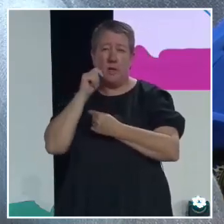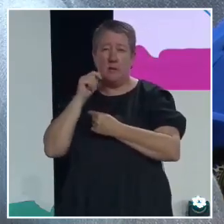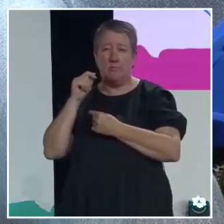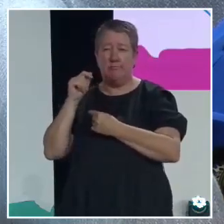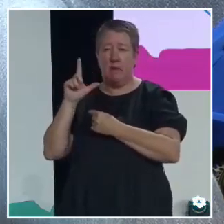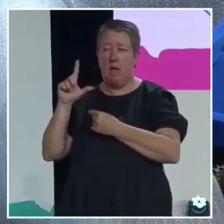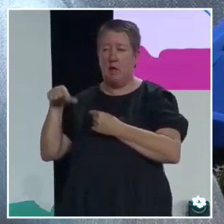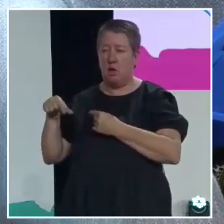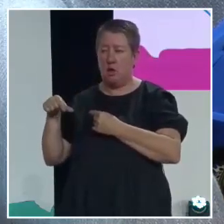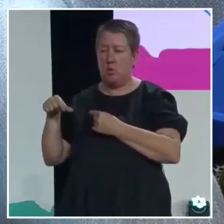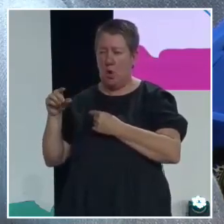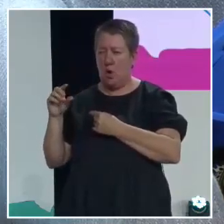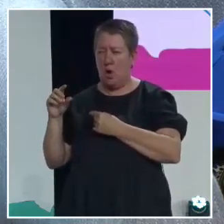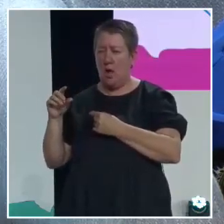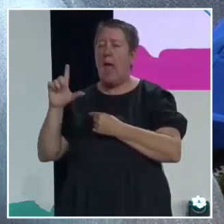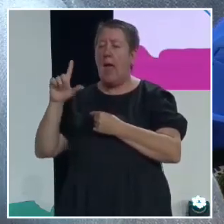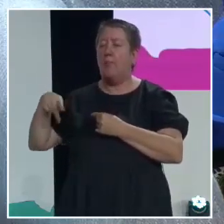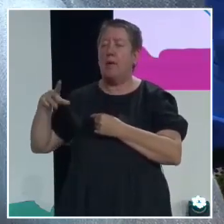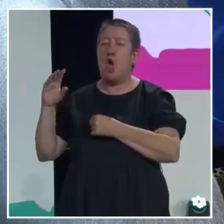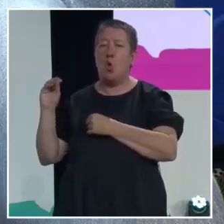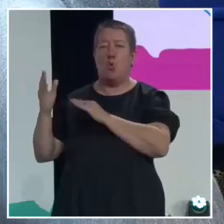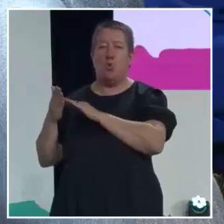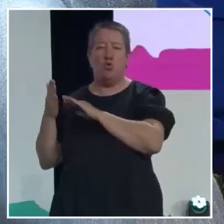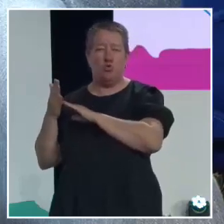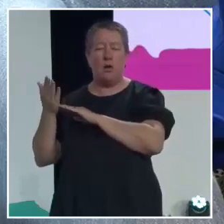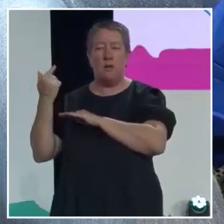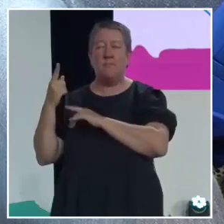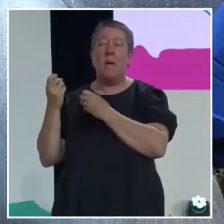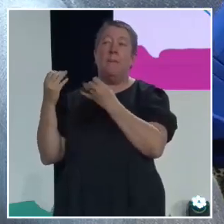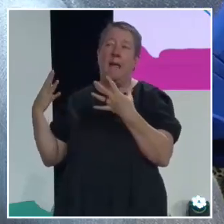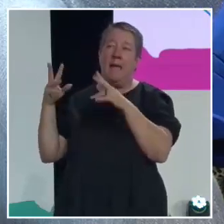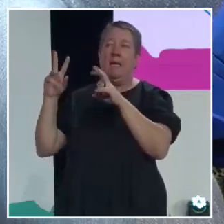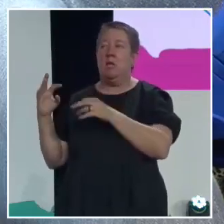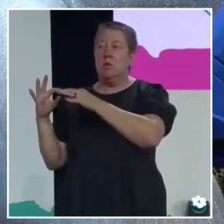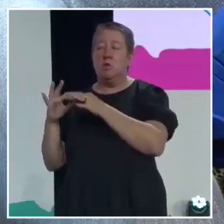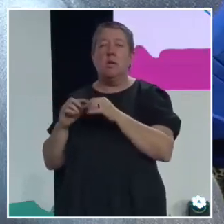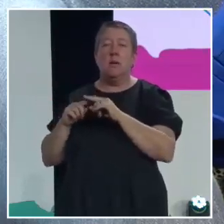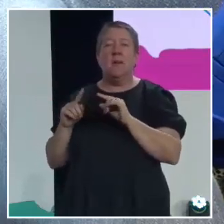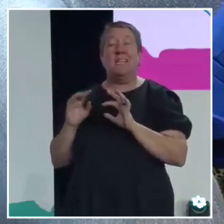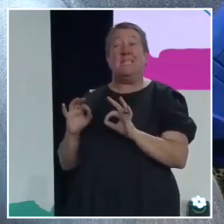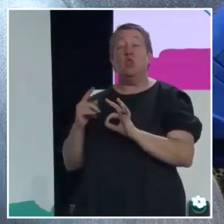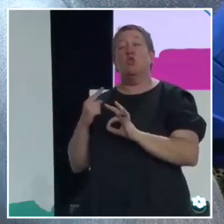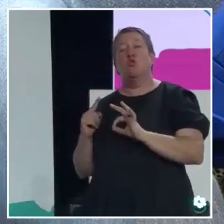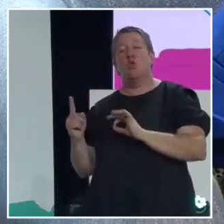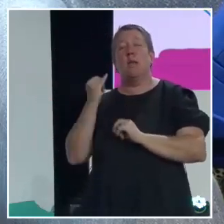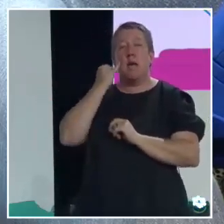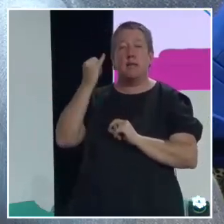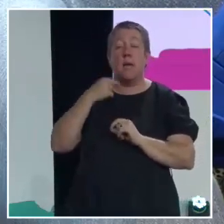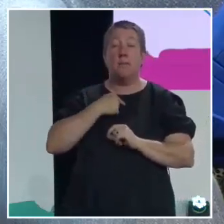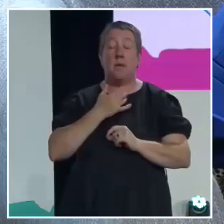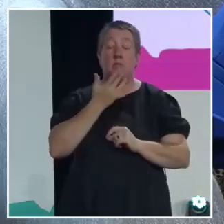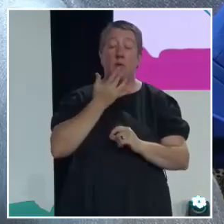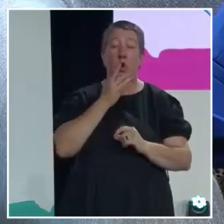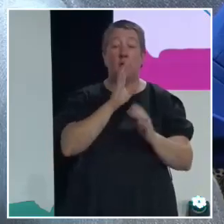under Biden. And Mariana is right, there are many issues with it, but that was the right idea. I rather have development